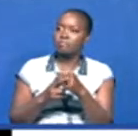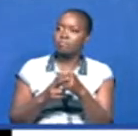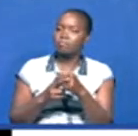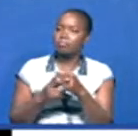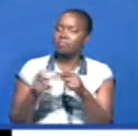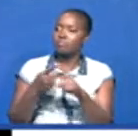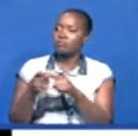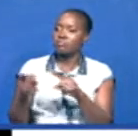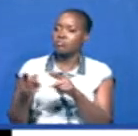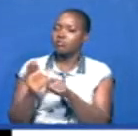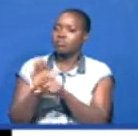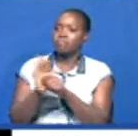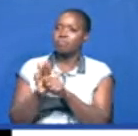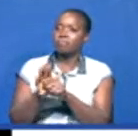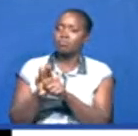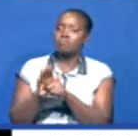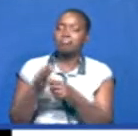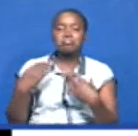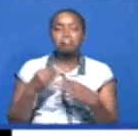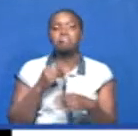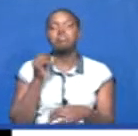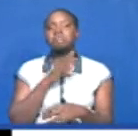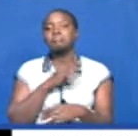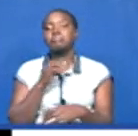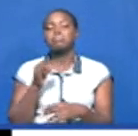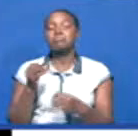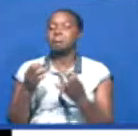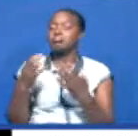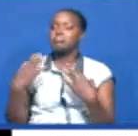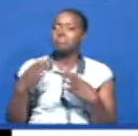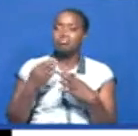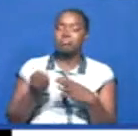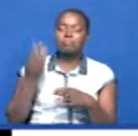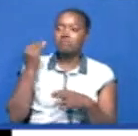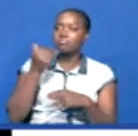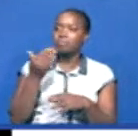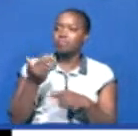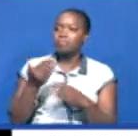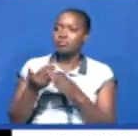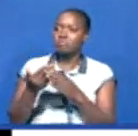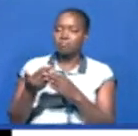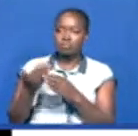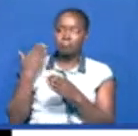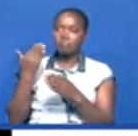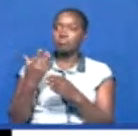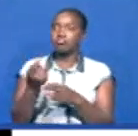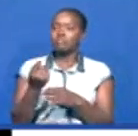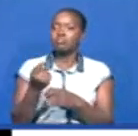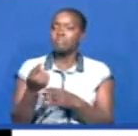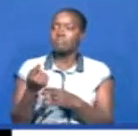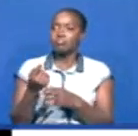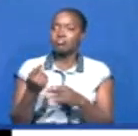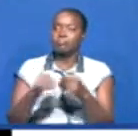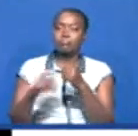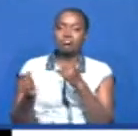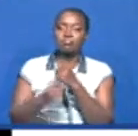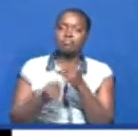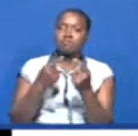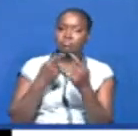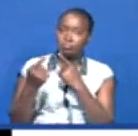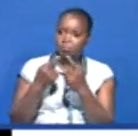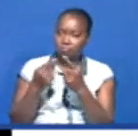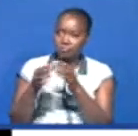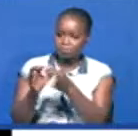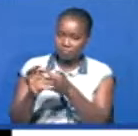course, there was a lot of hue and cry. A lot of people didn't understand it. And we said, let us take a step back, give us 6 months to talk, to